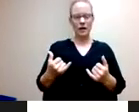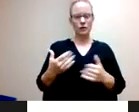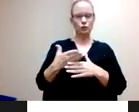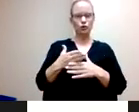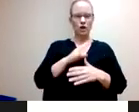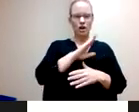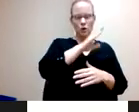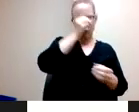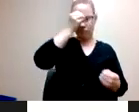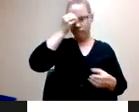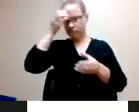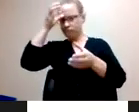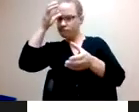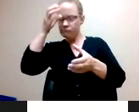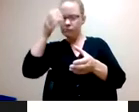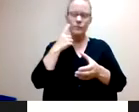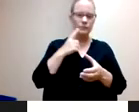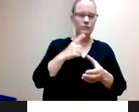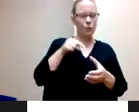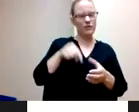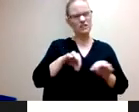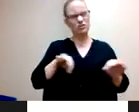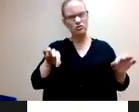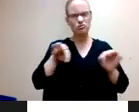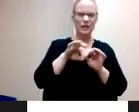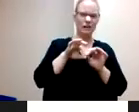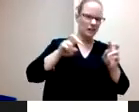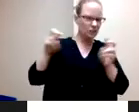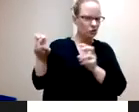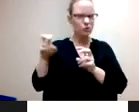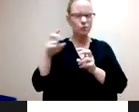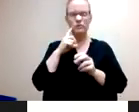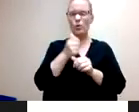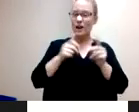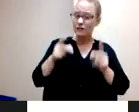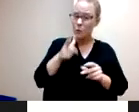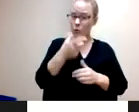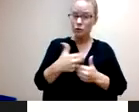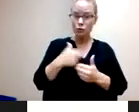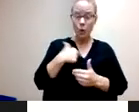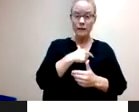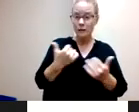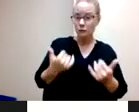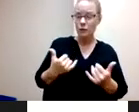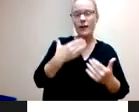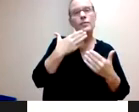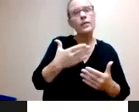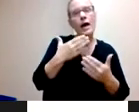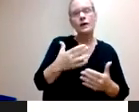and expertise regarding this really critical issue. And for everyone on, thank you so much for joining us.